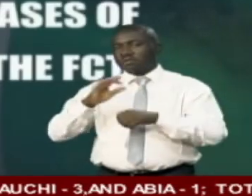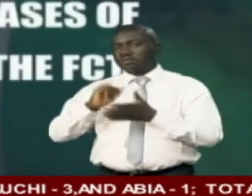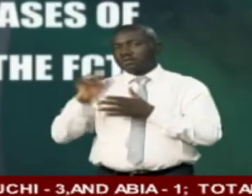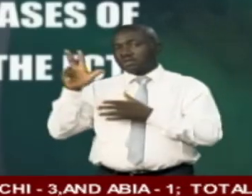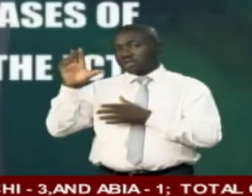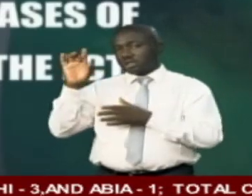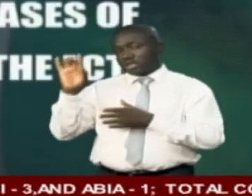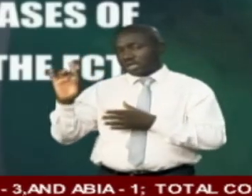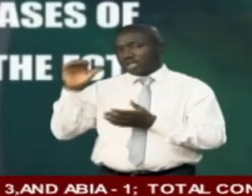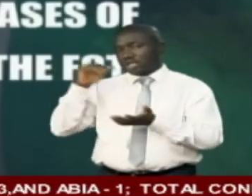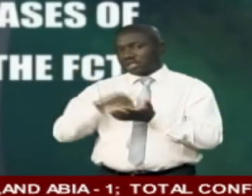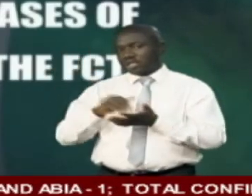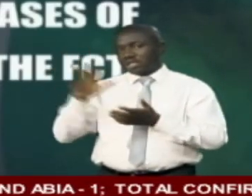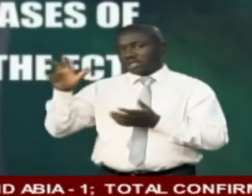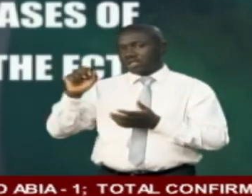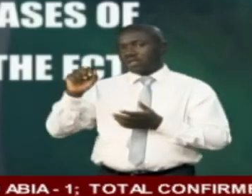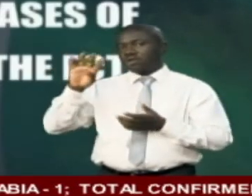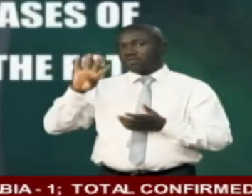38,344,